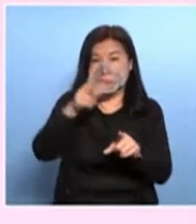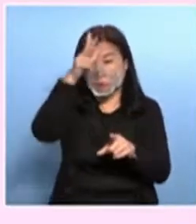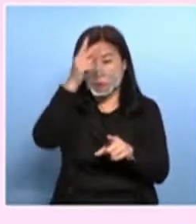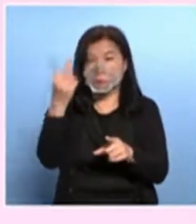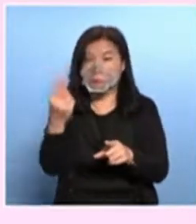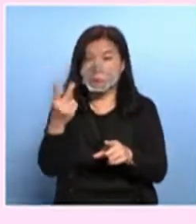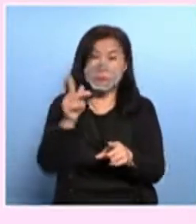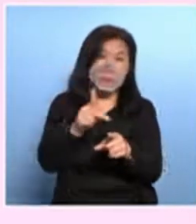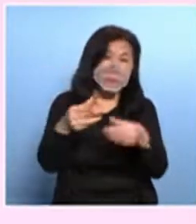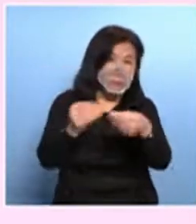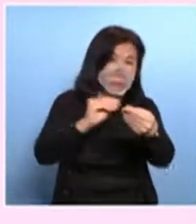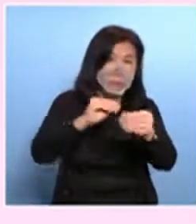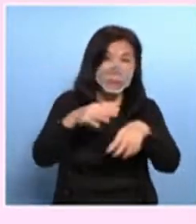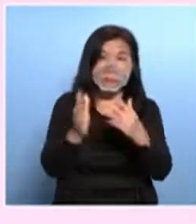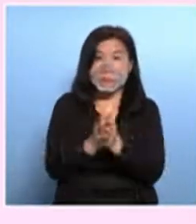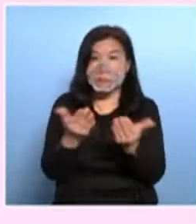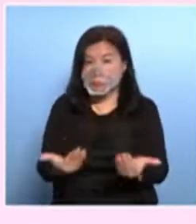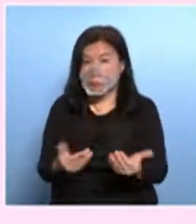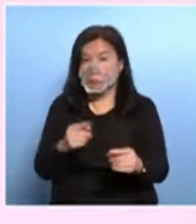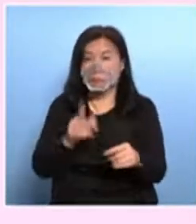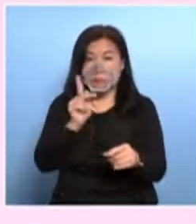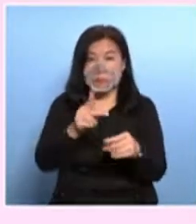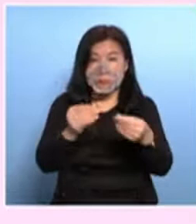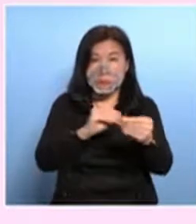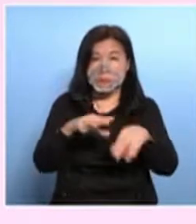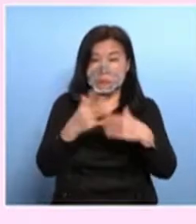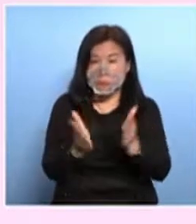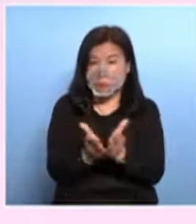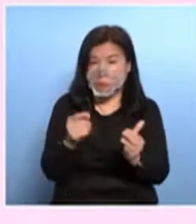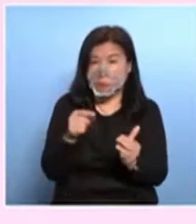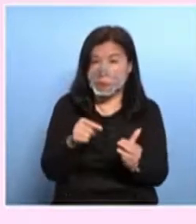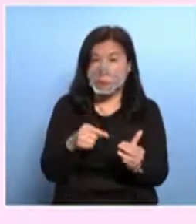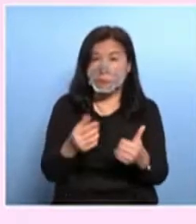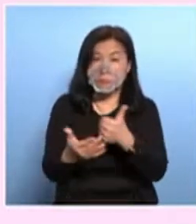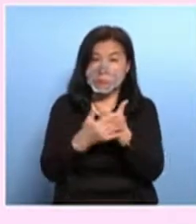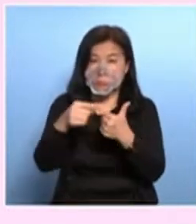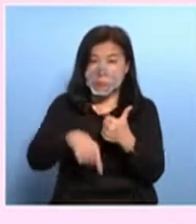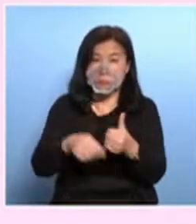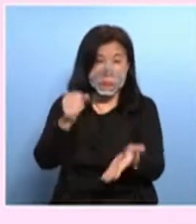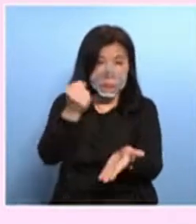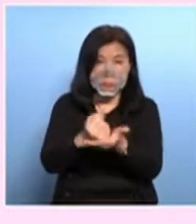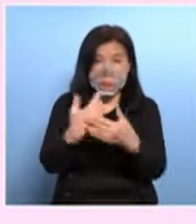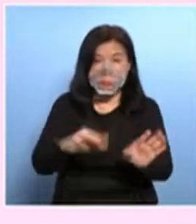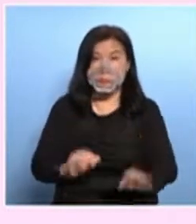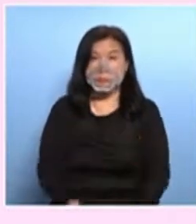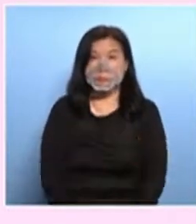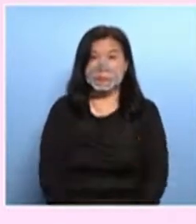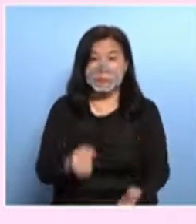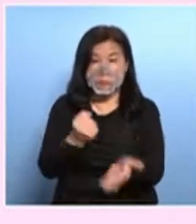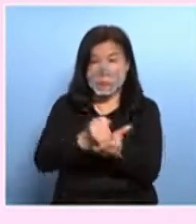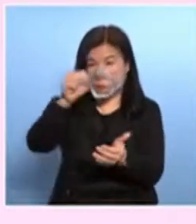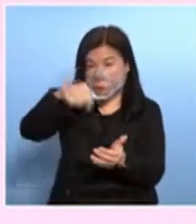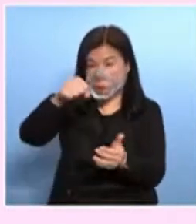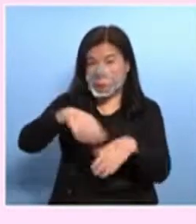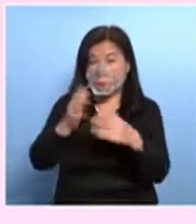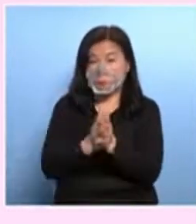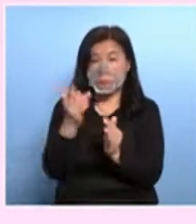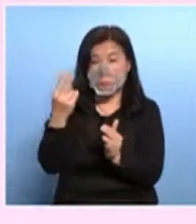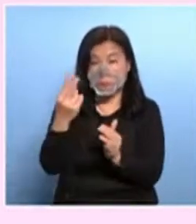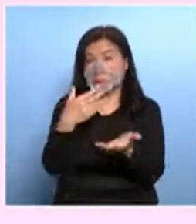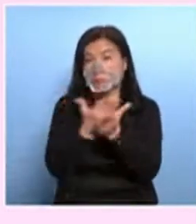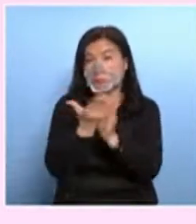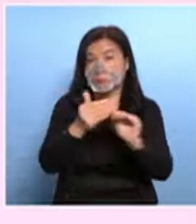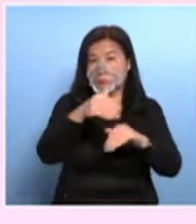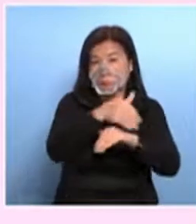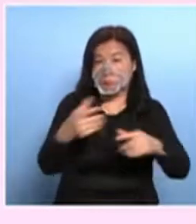current term government actively promotes the government green bond program. Given that green bonds are issued to finance certified green projects